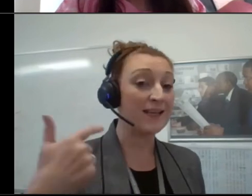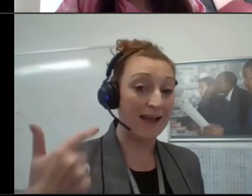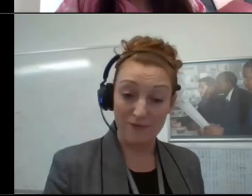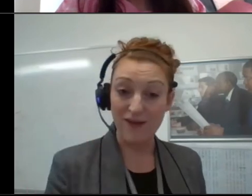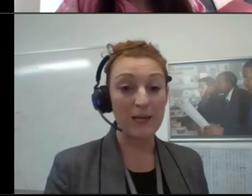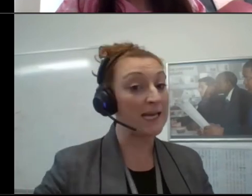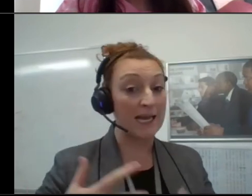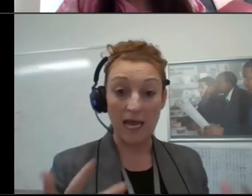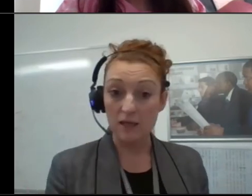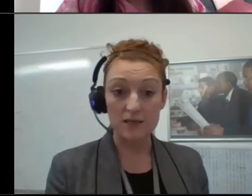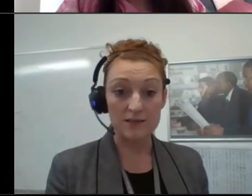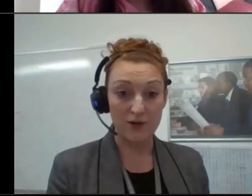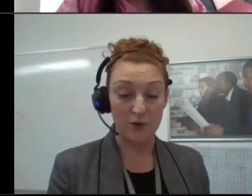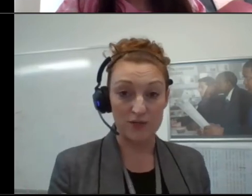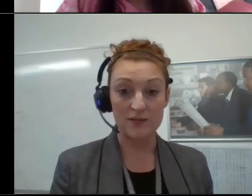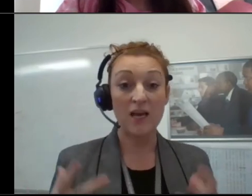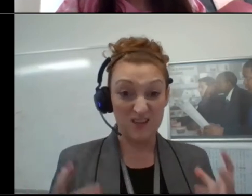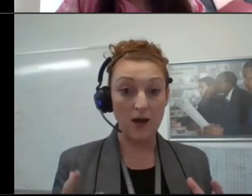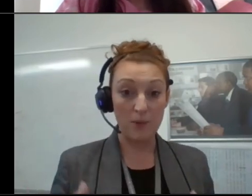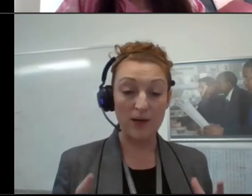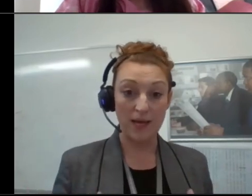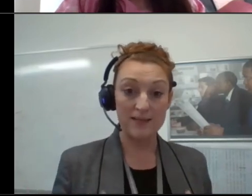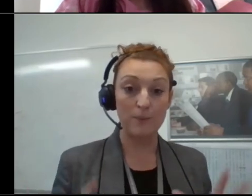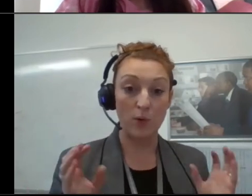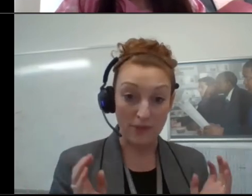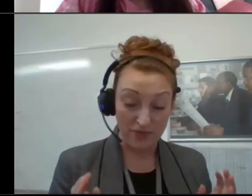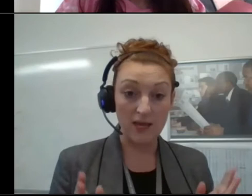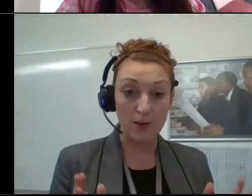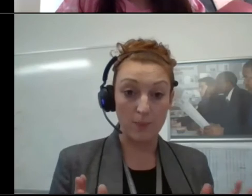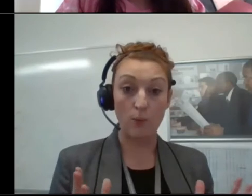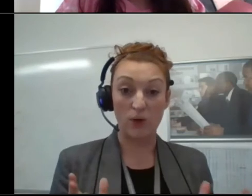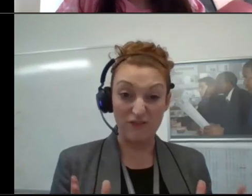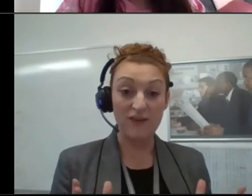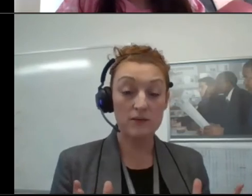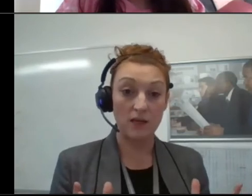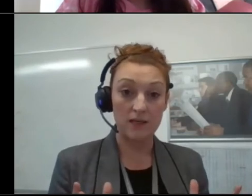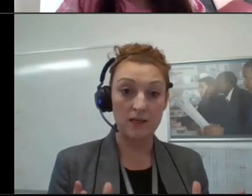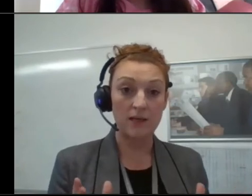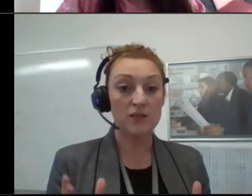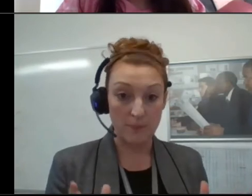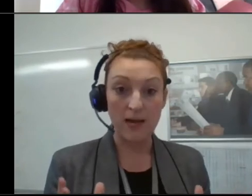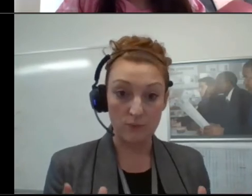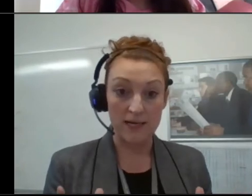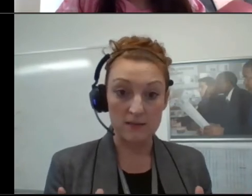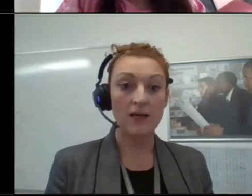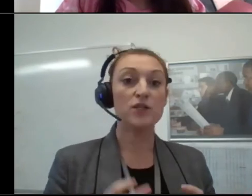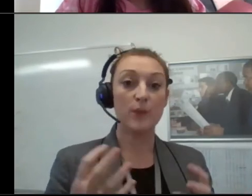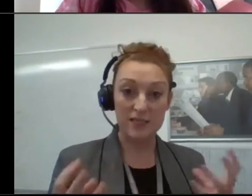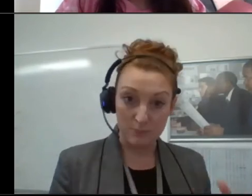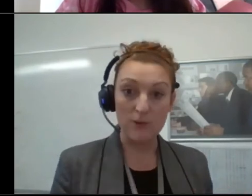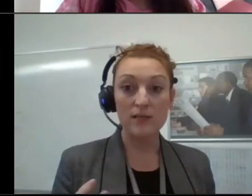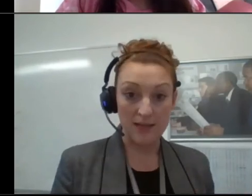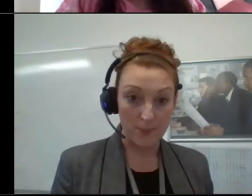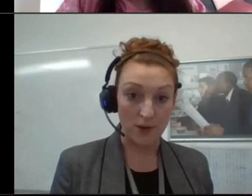young person and the family and any other stakeholders can come around that table and think about what it feels like to be at